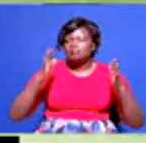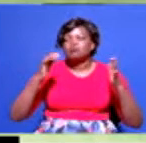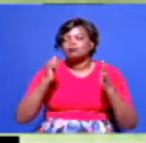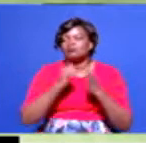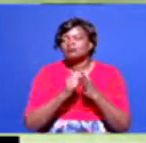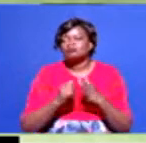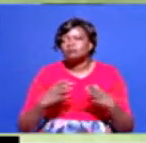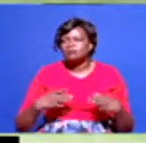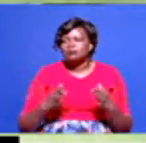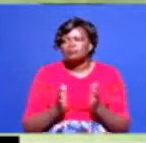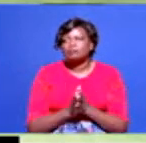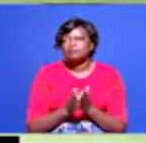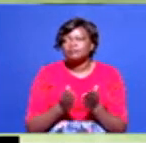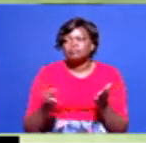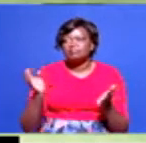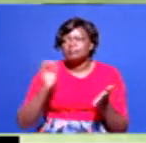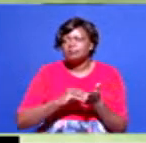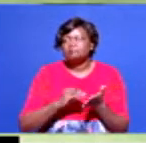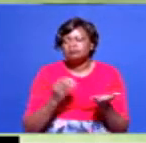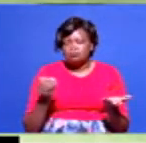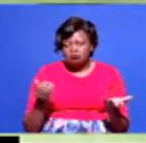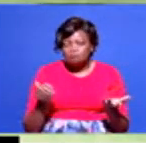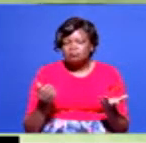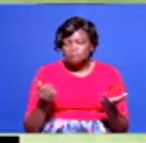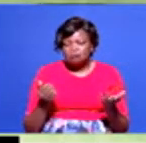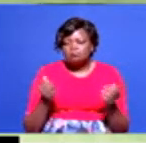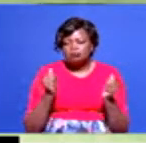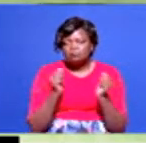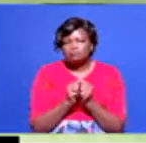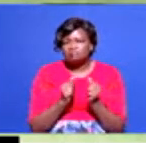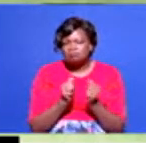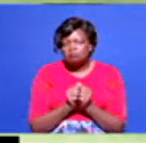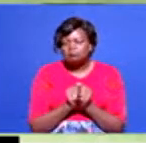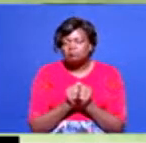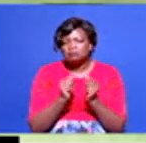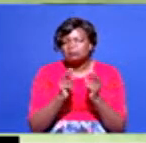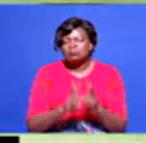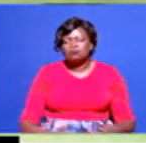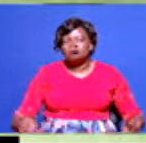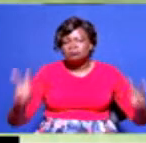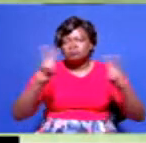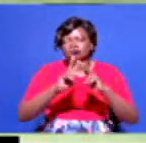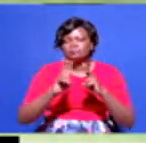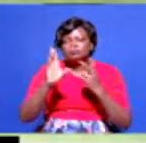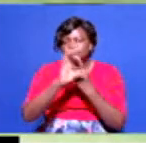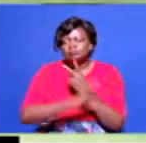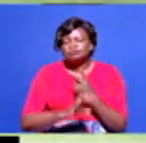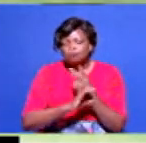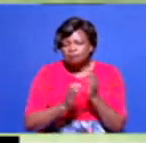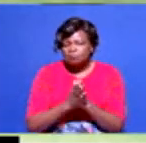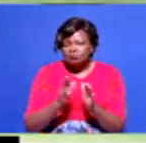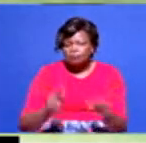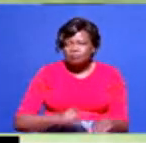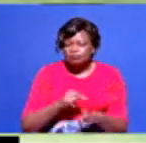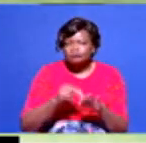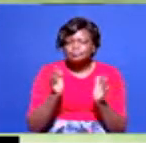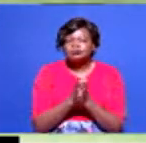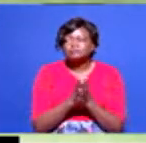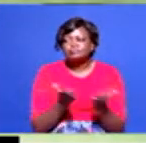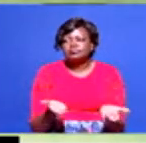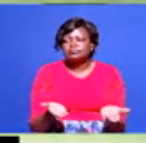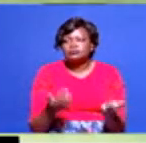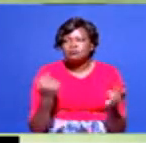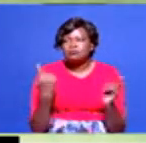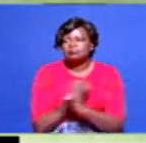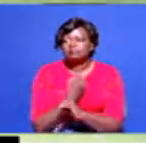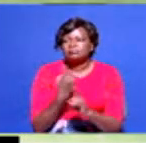but again with a great sense of the value of the country, of the nation, and even with the various